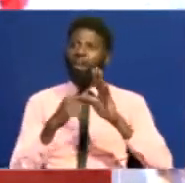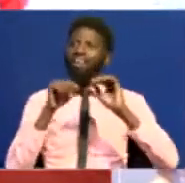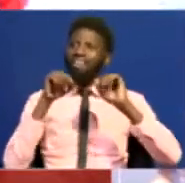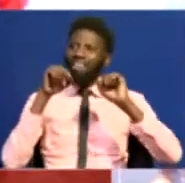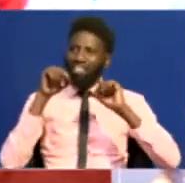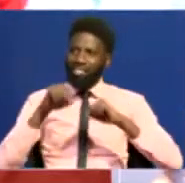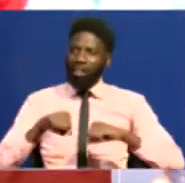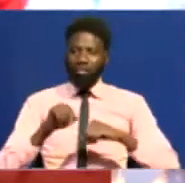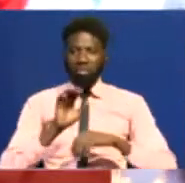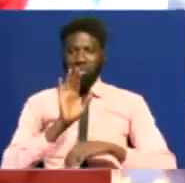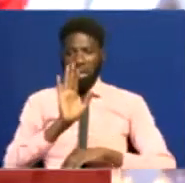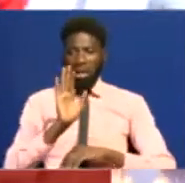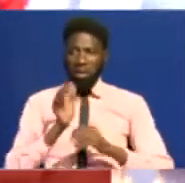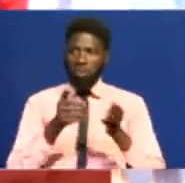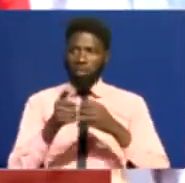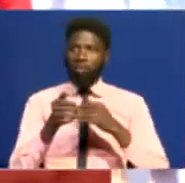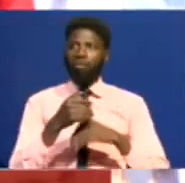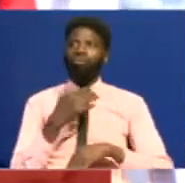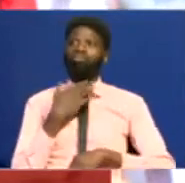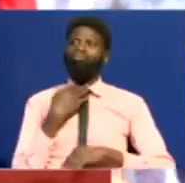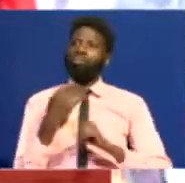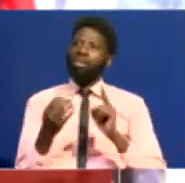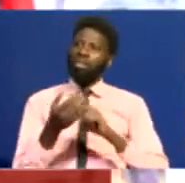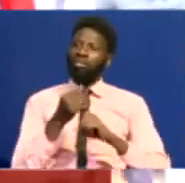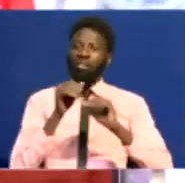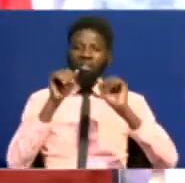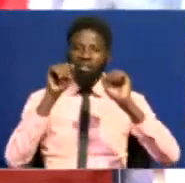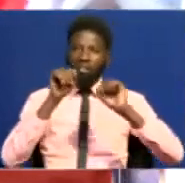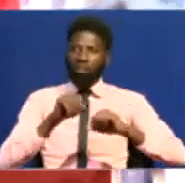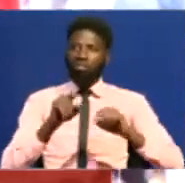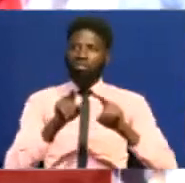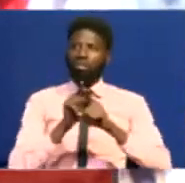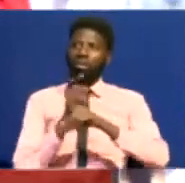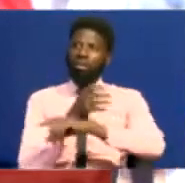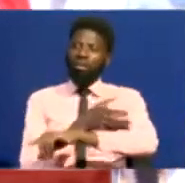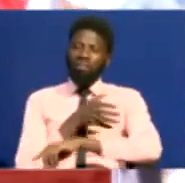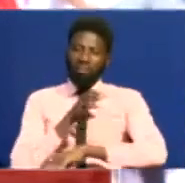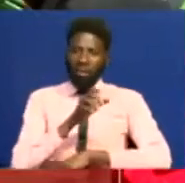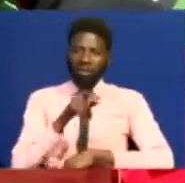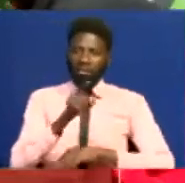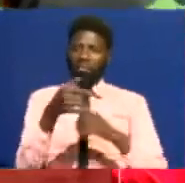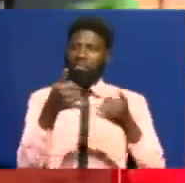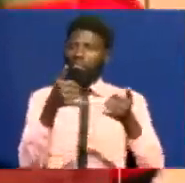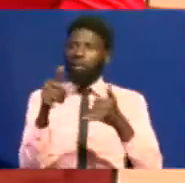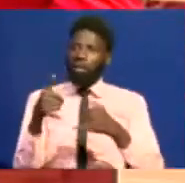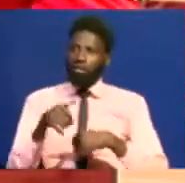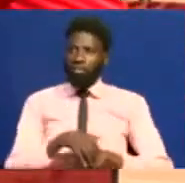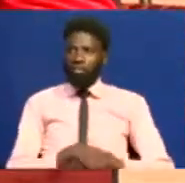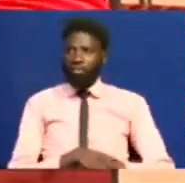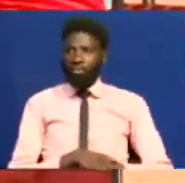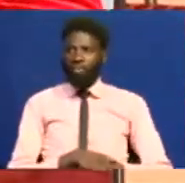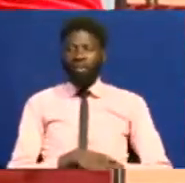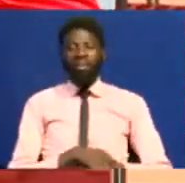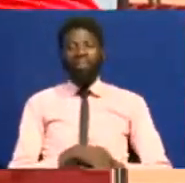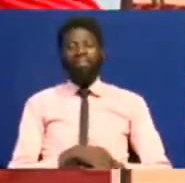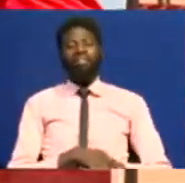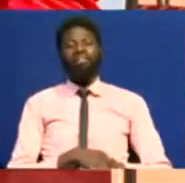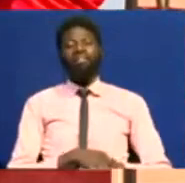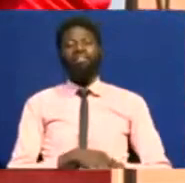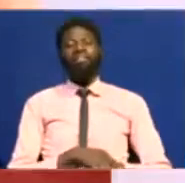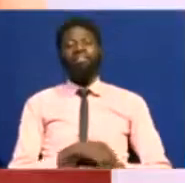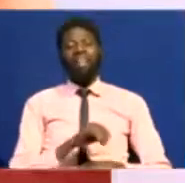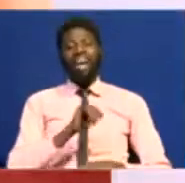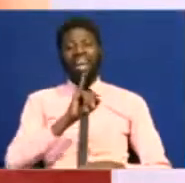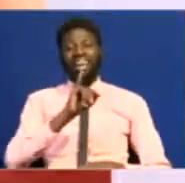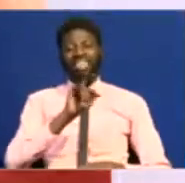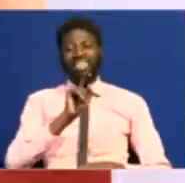can achieve whatever they want to achieve in life, and just it's a sort of an empowerment as she's playing in the field. Aidha, mashindano ya wanaume ya msururu huo wa